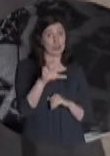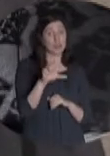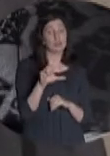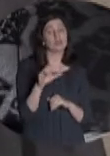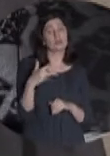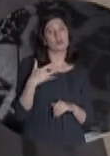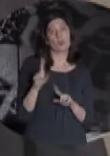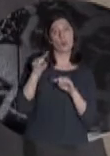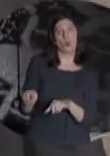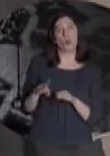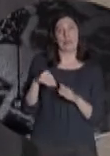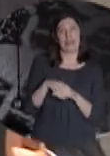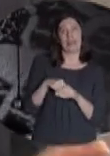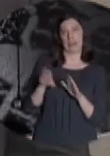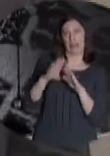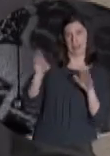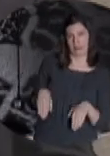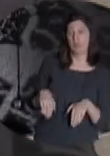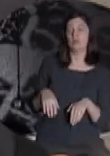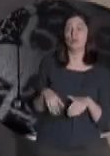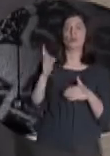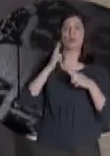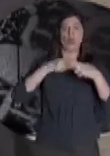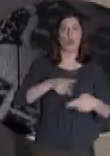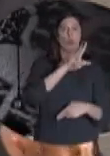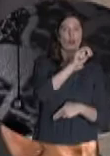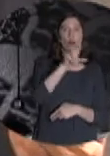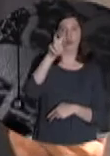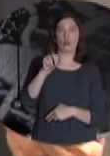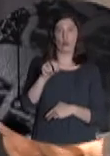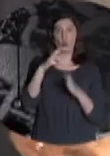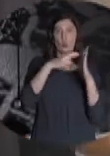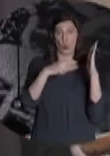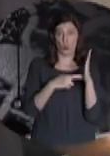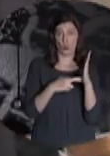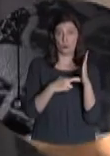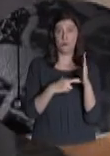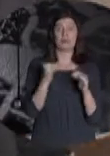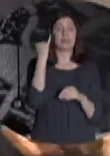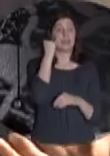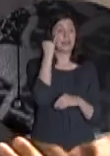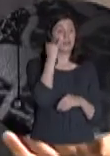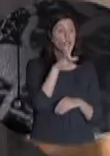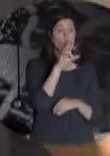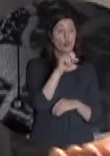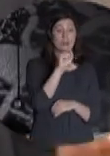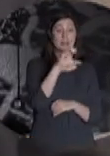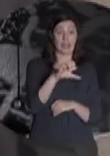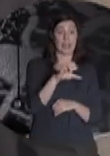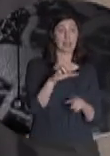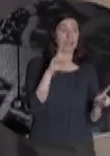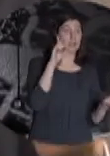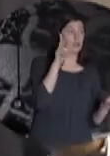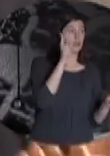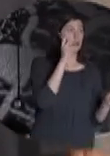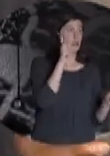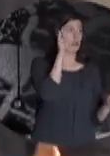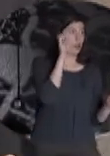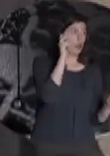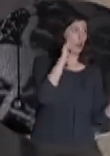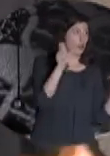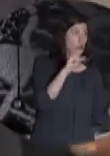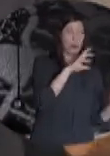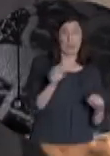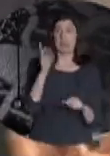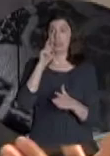and take some cover. And we call it the 30-30 rule. So if it's those two things are within 30 seconds of each other, you should take cover, and you should